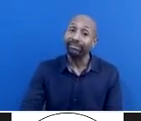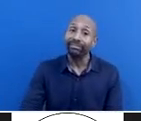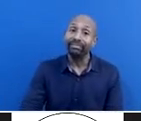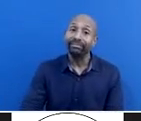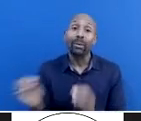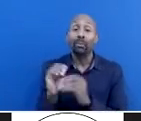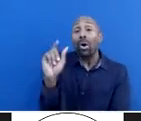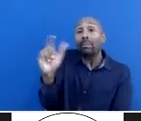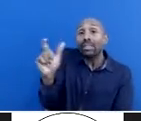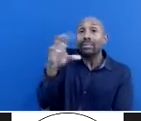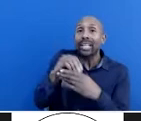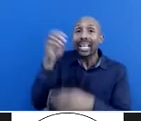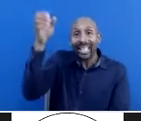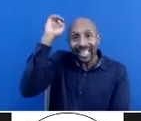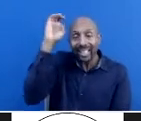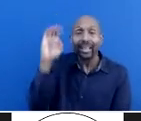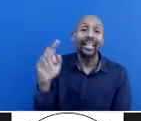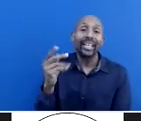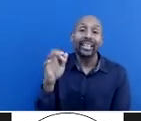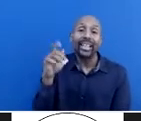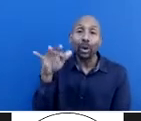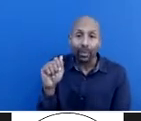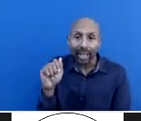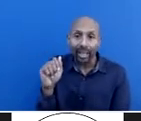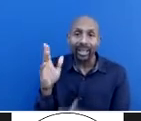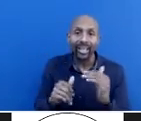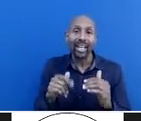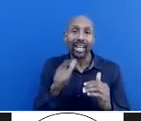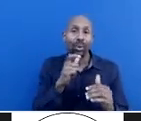in mere play, nor reflexive